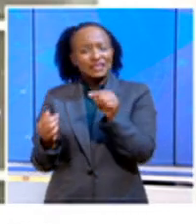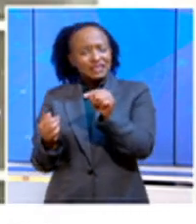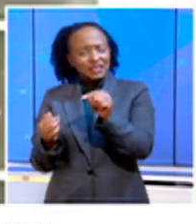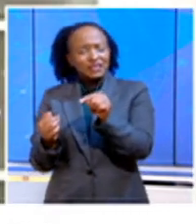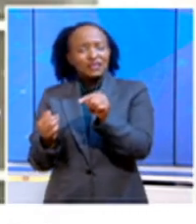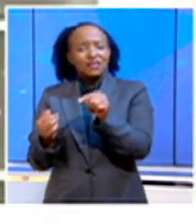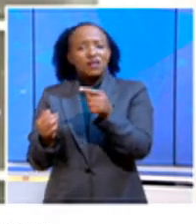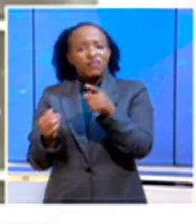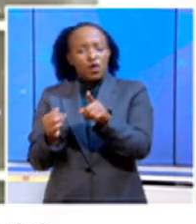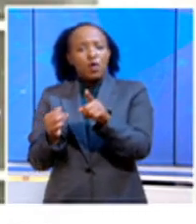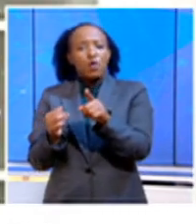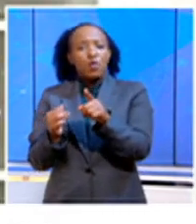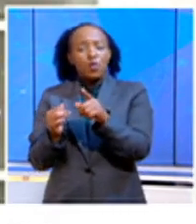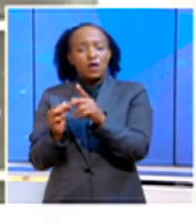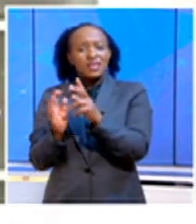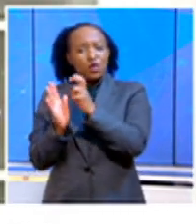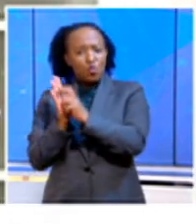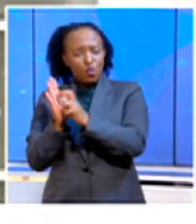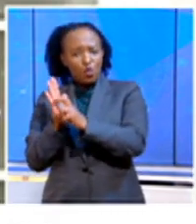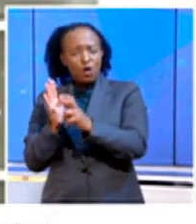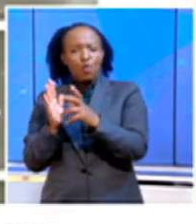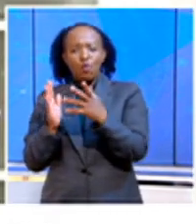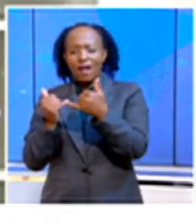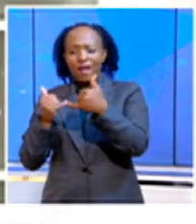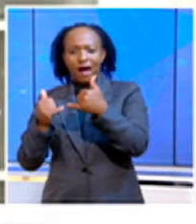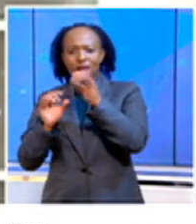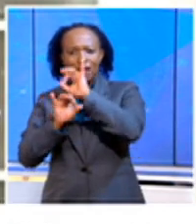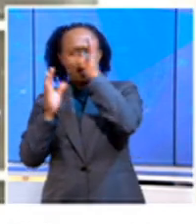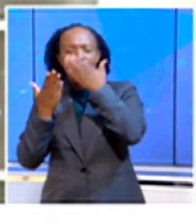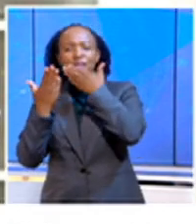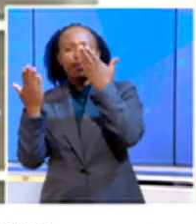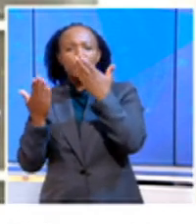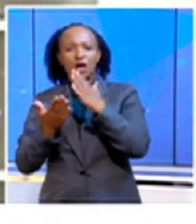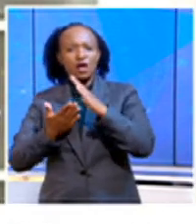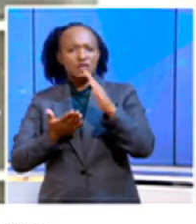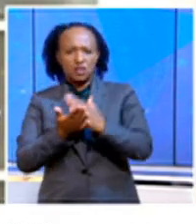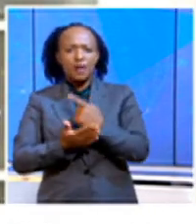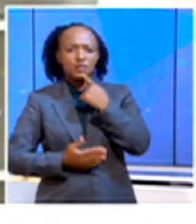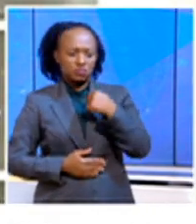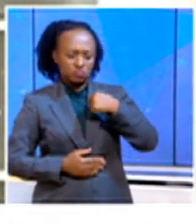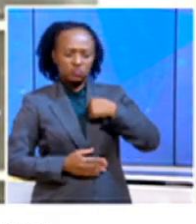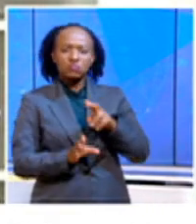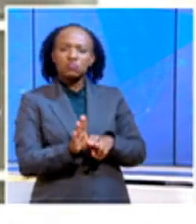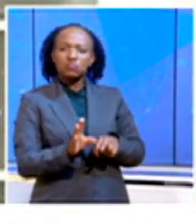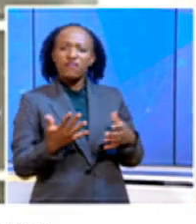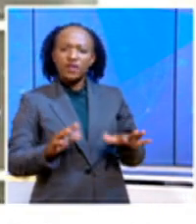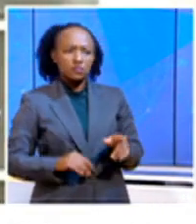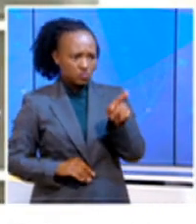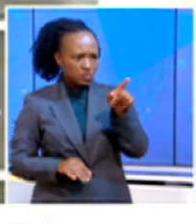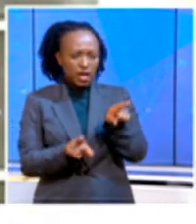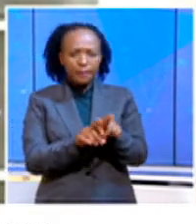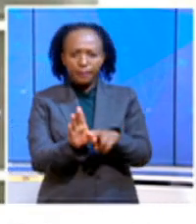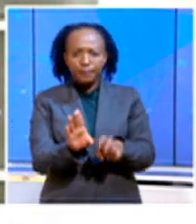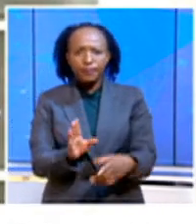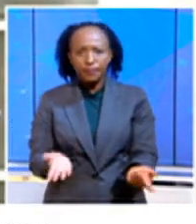very acute kinds of fault lines where others are going to say, well, I'm stepping aside, you need to step aside, you need to do